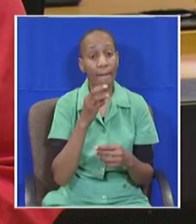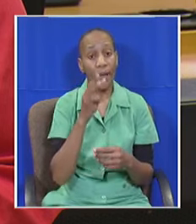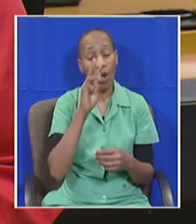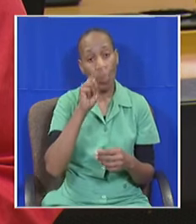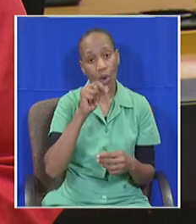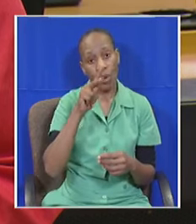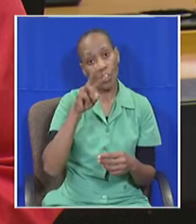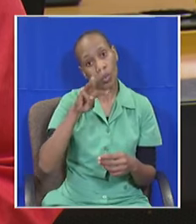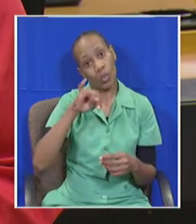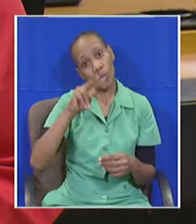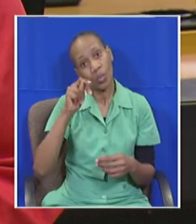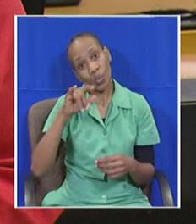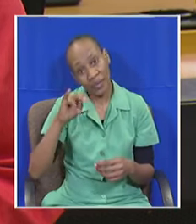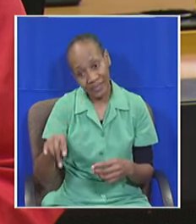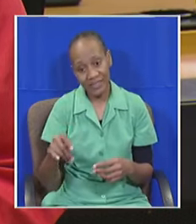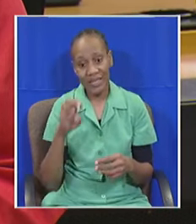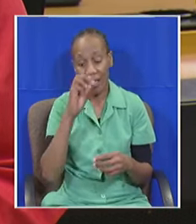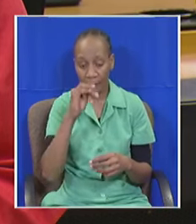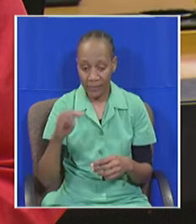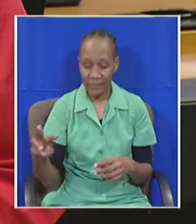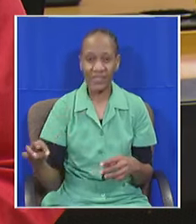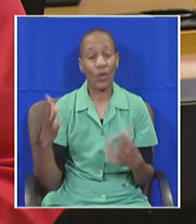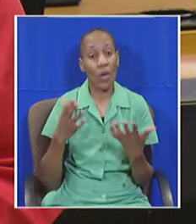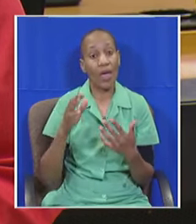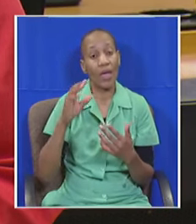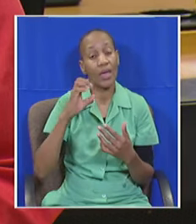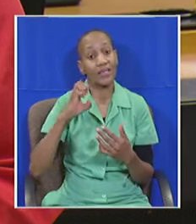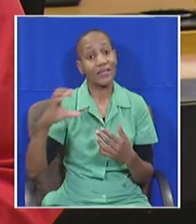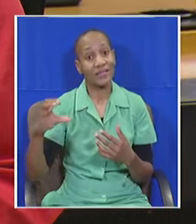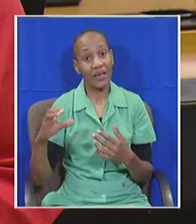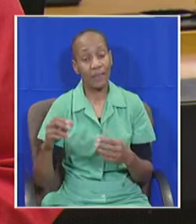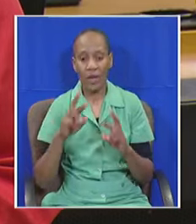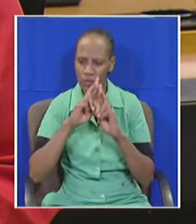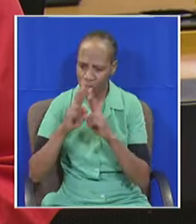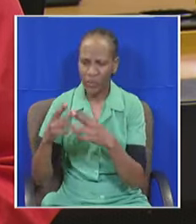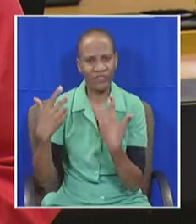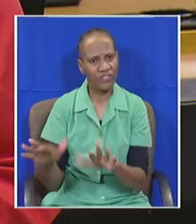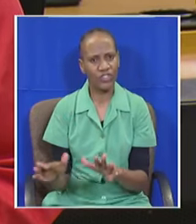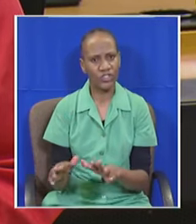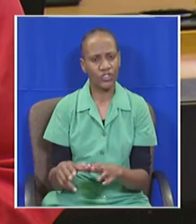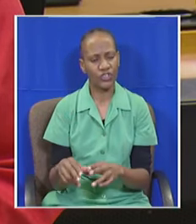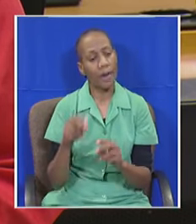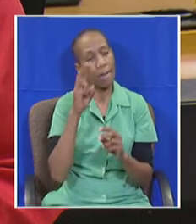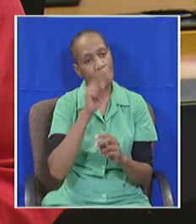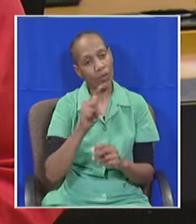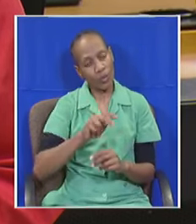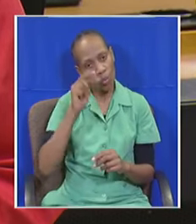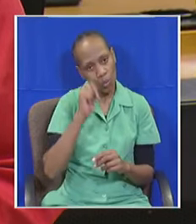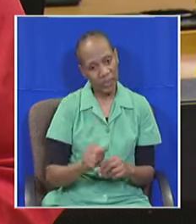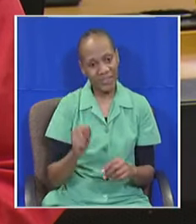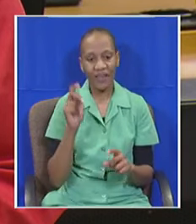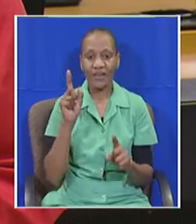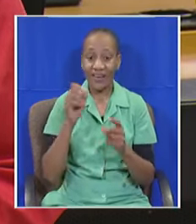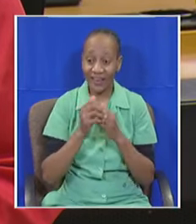Cape, this matter was reported to him by Mr. Festile, who leads that community. Mr. Nkwindi failed to provide